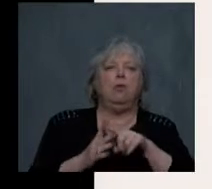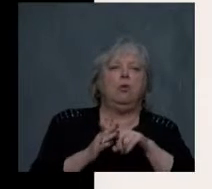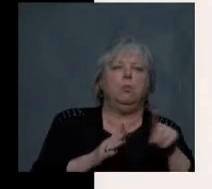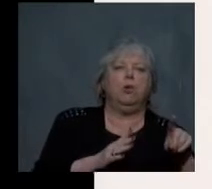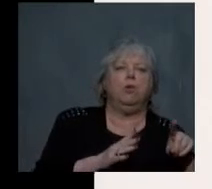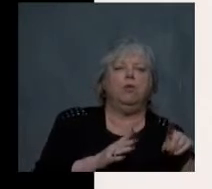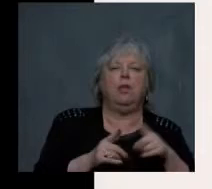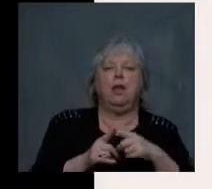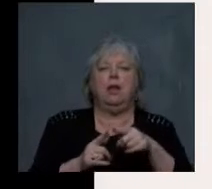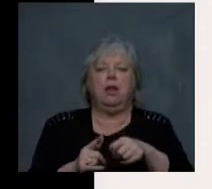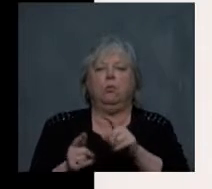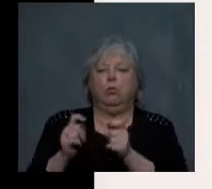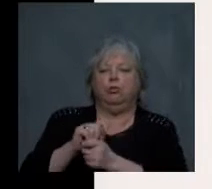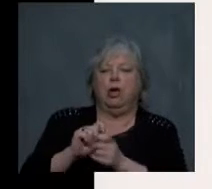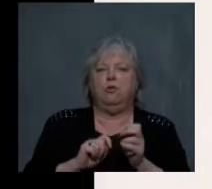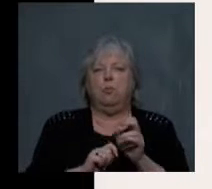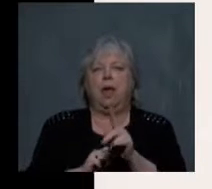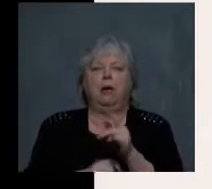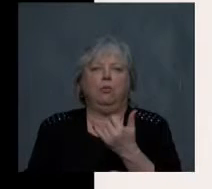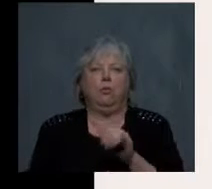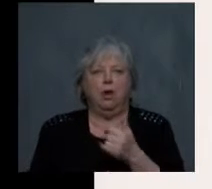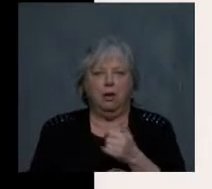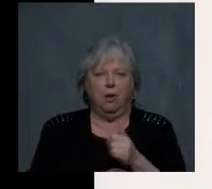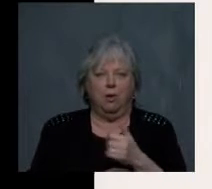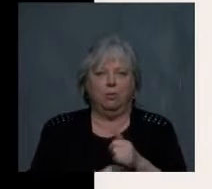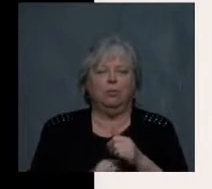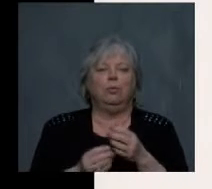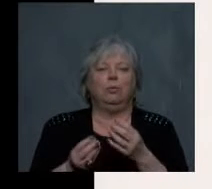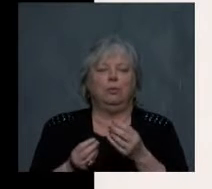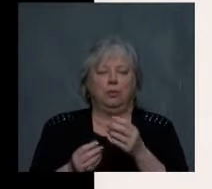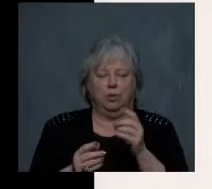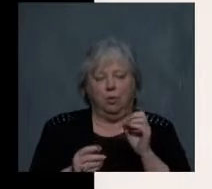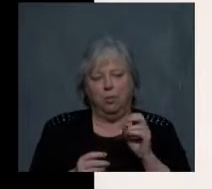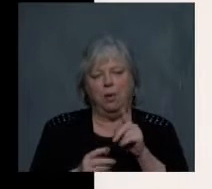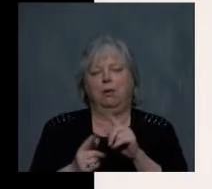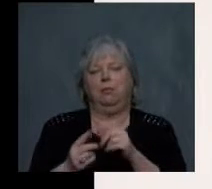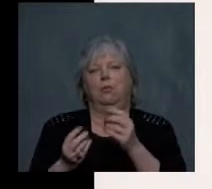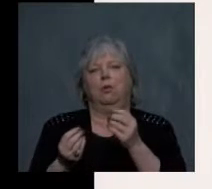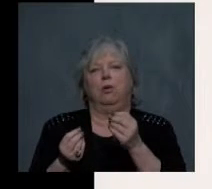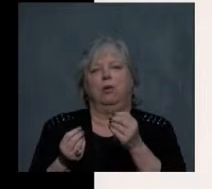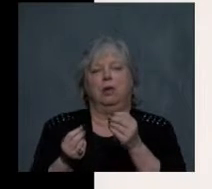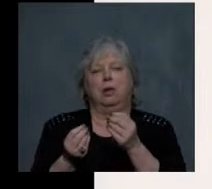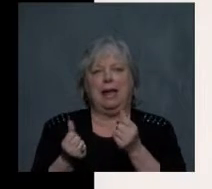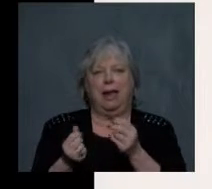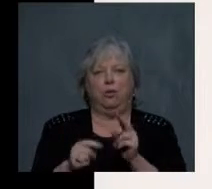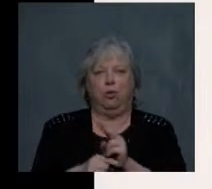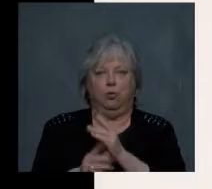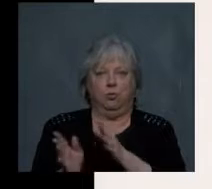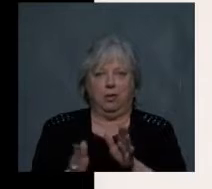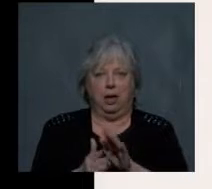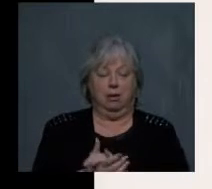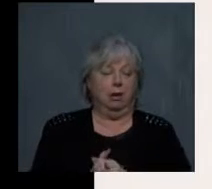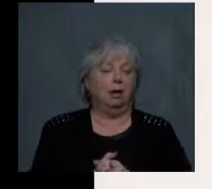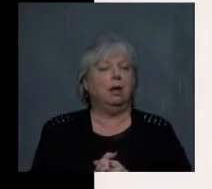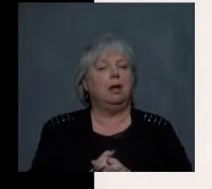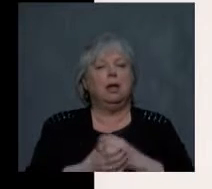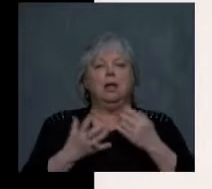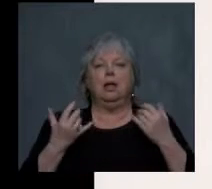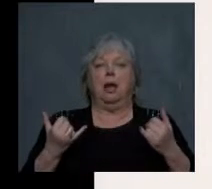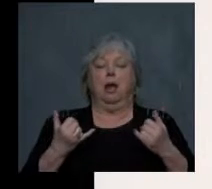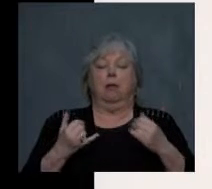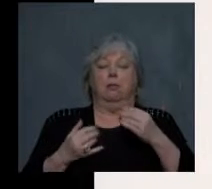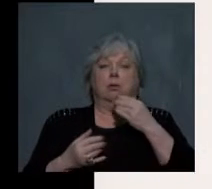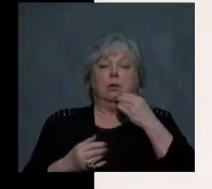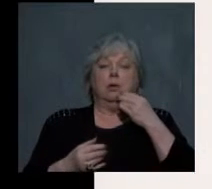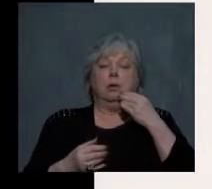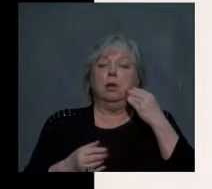back. It'll go back to that yellow. It'll go back to our land use plan. Now, the neighbors aren't saying it needs